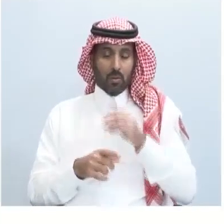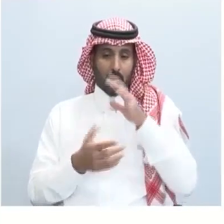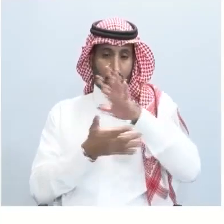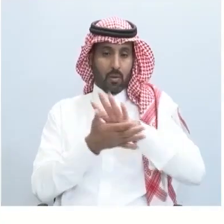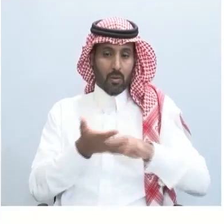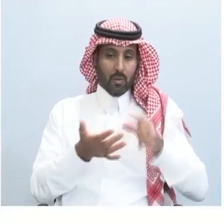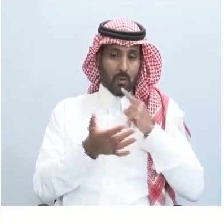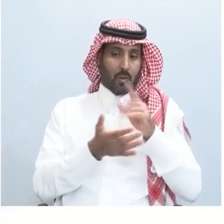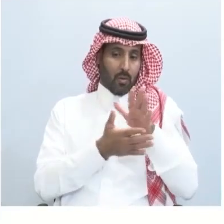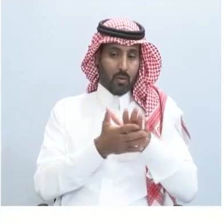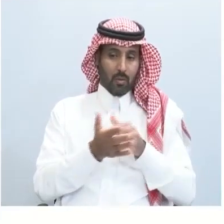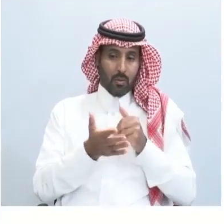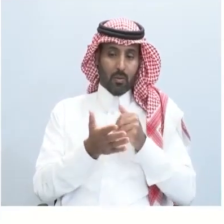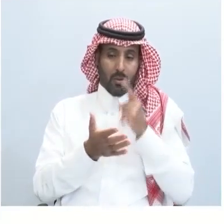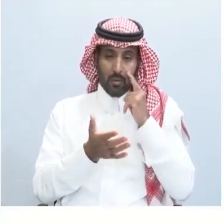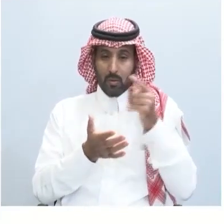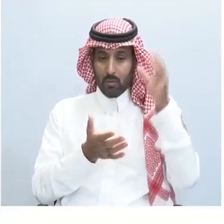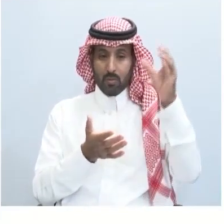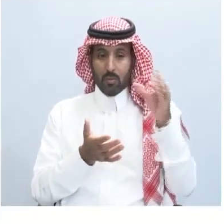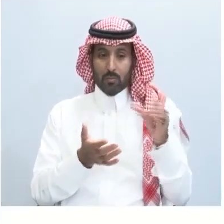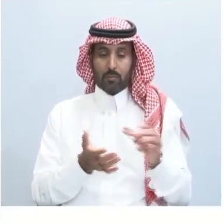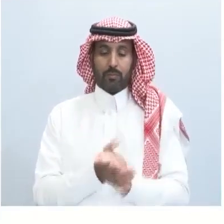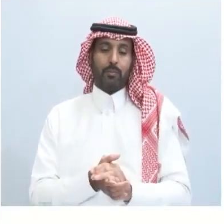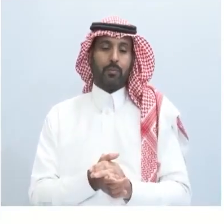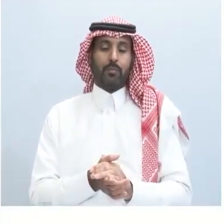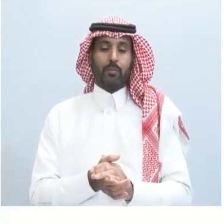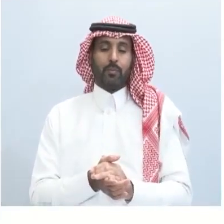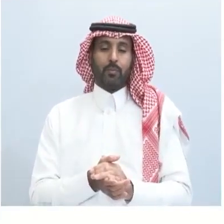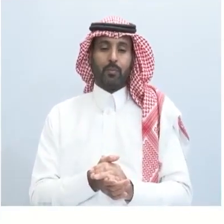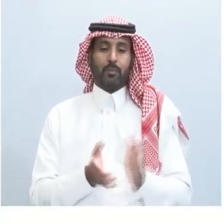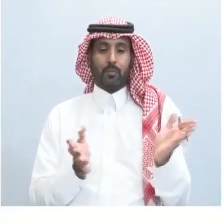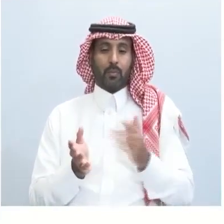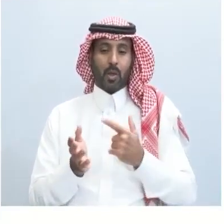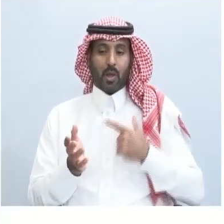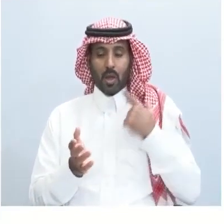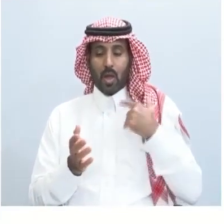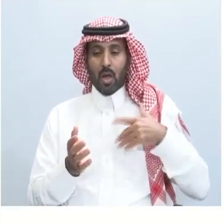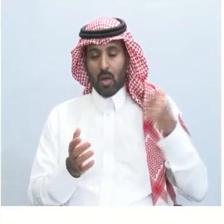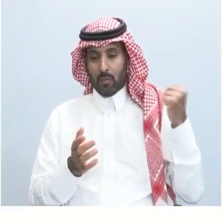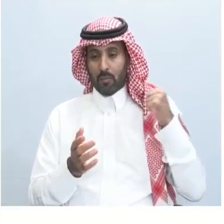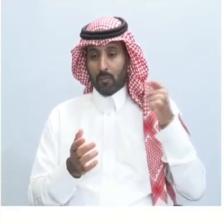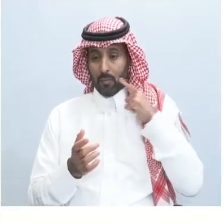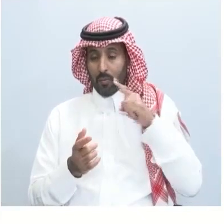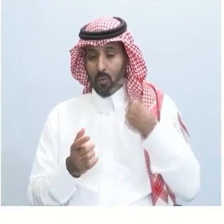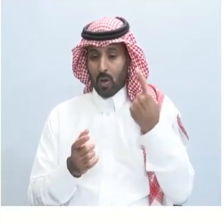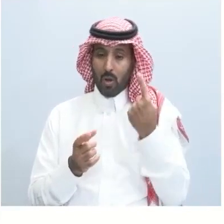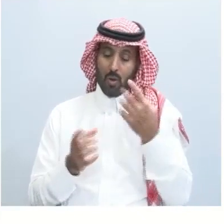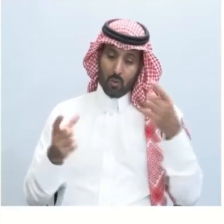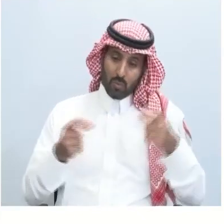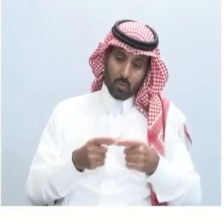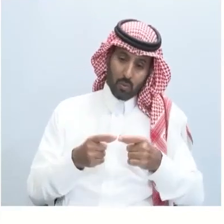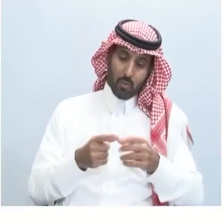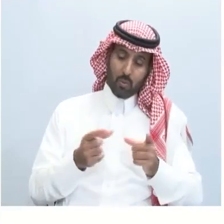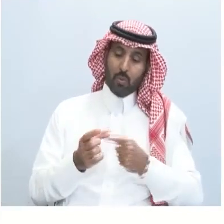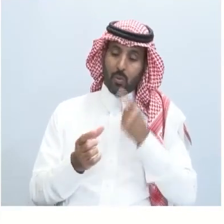chart. This is the chart. Of course, if you remember, we did it in the previous lesson, the name of the sport, is it individual or team sport? Some